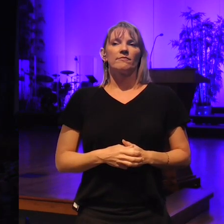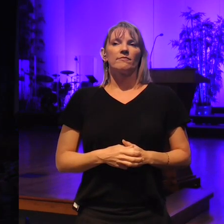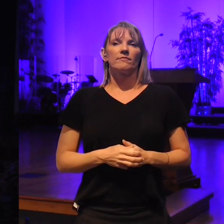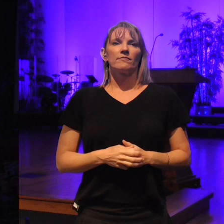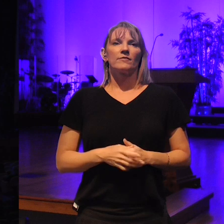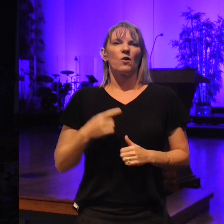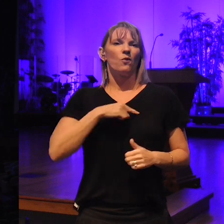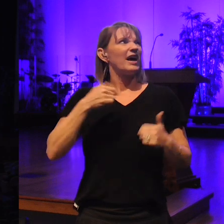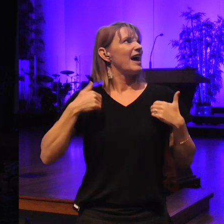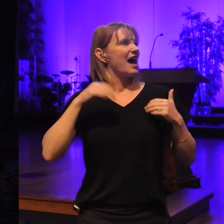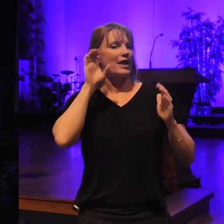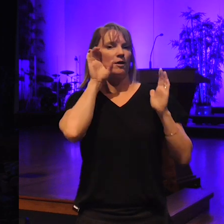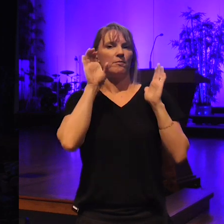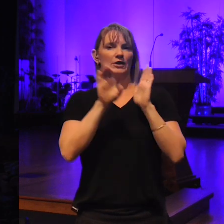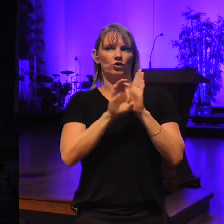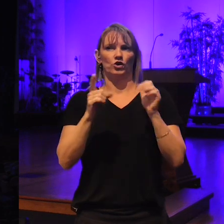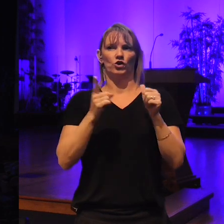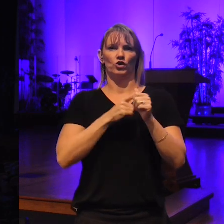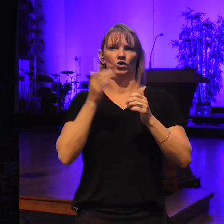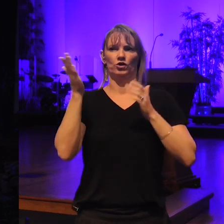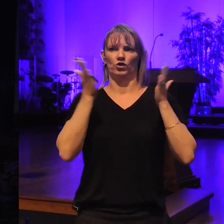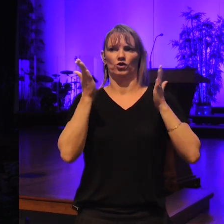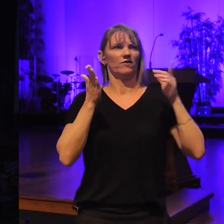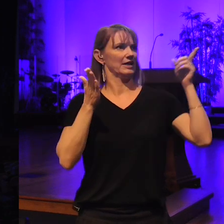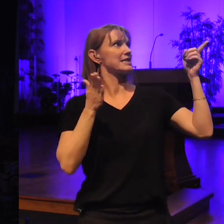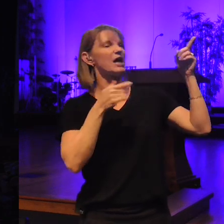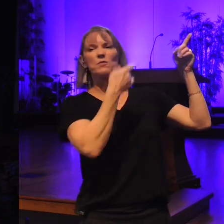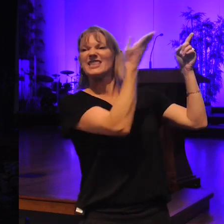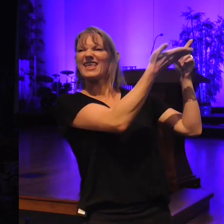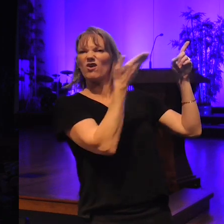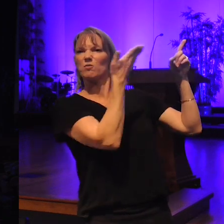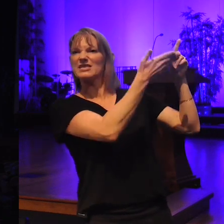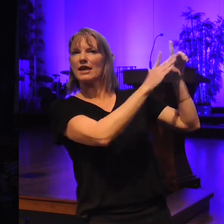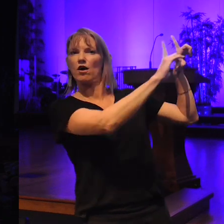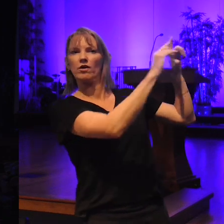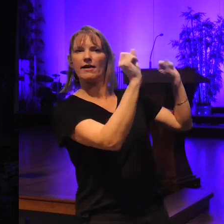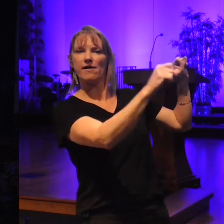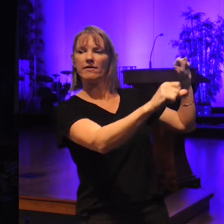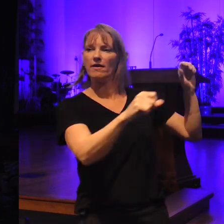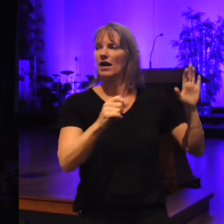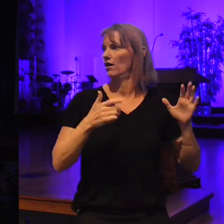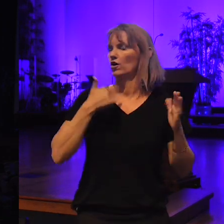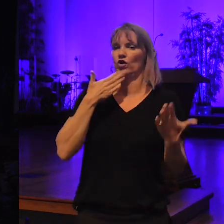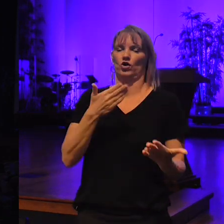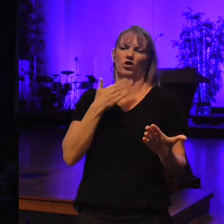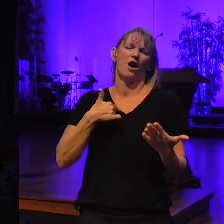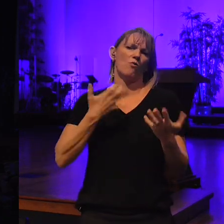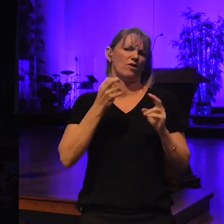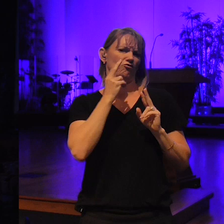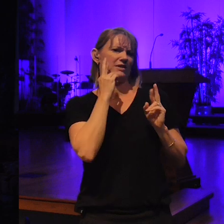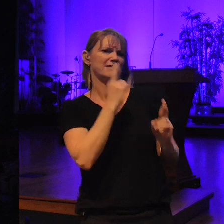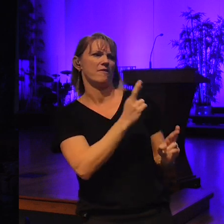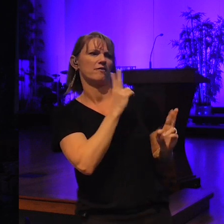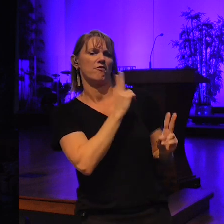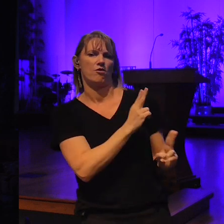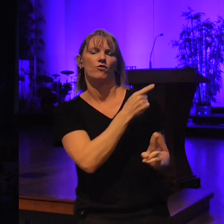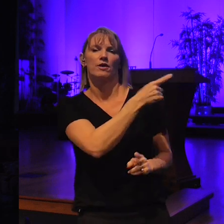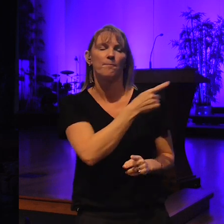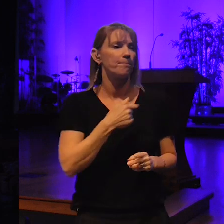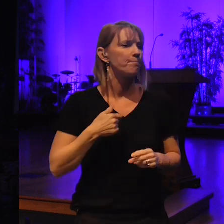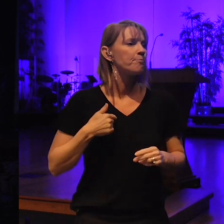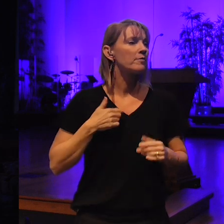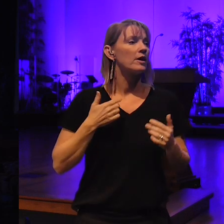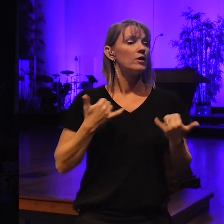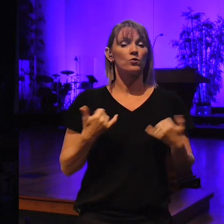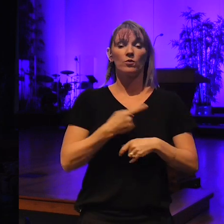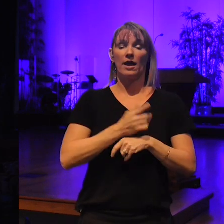We had a picture of him in the first service. I don't know where it went. Was it up? Oh, okay. Good, good. I want to respect him. So my